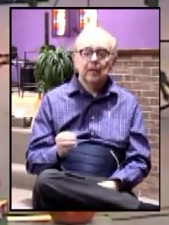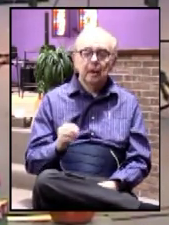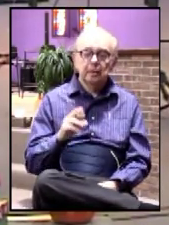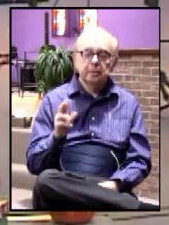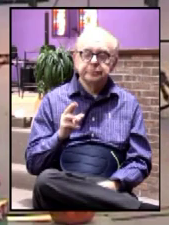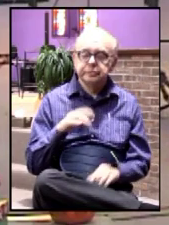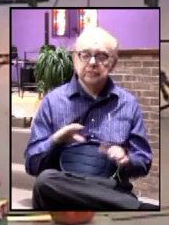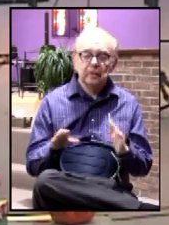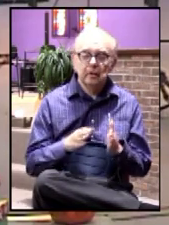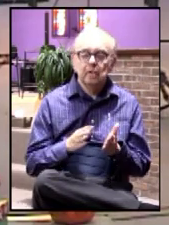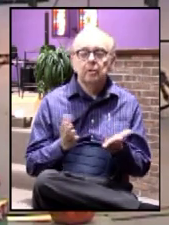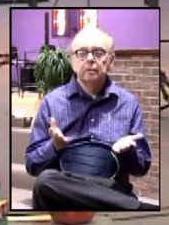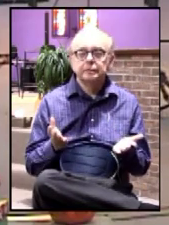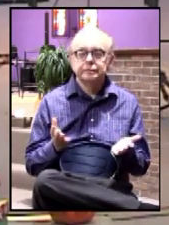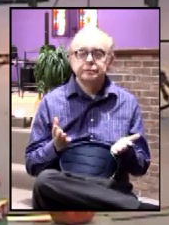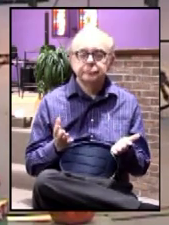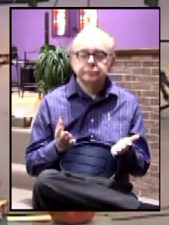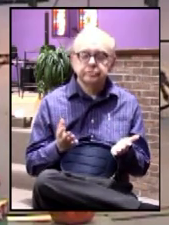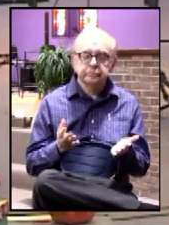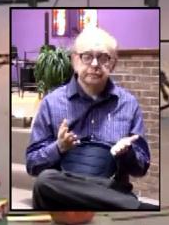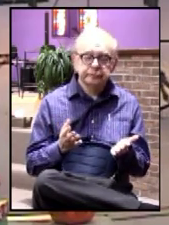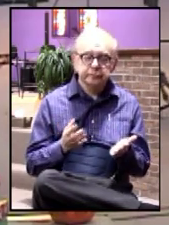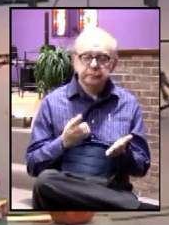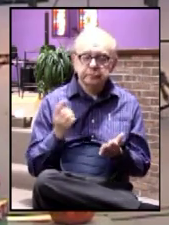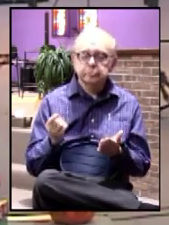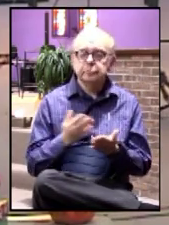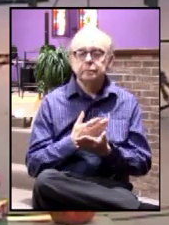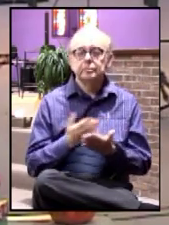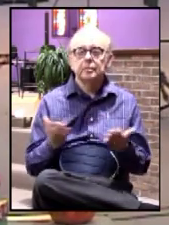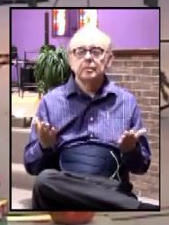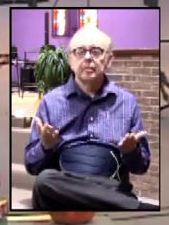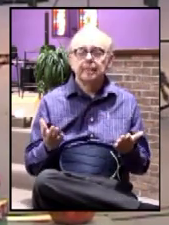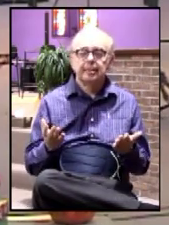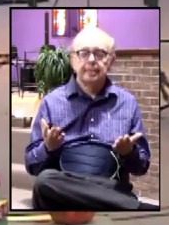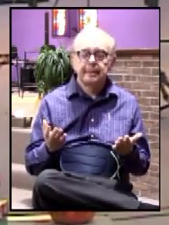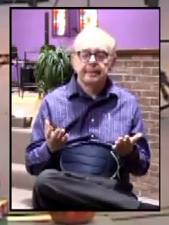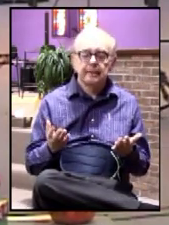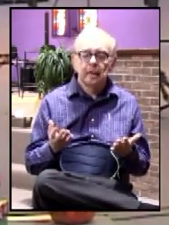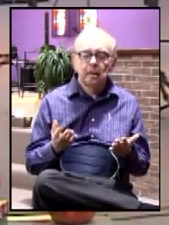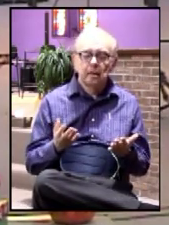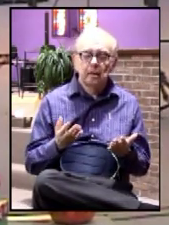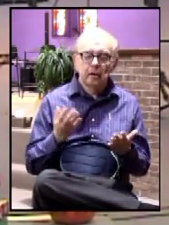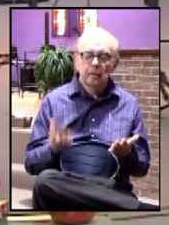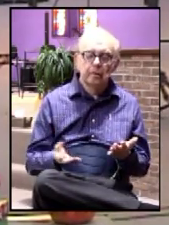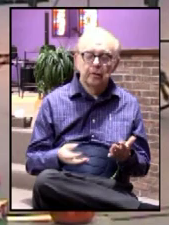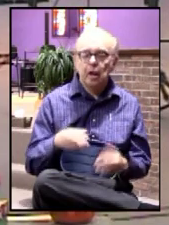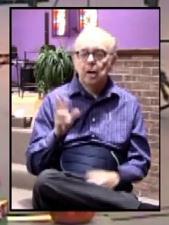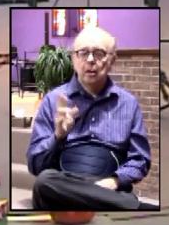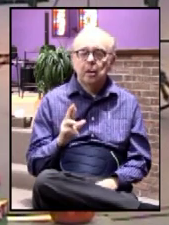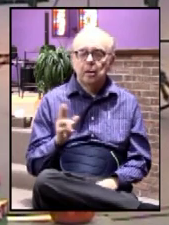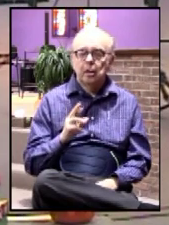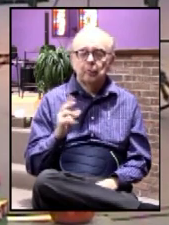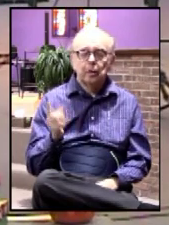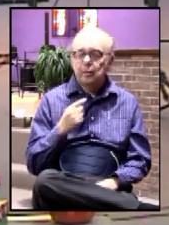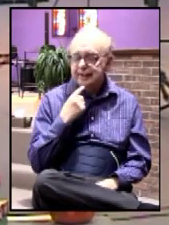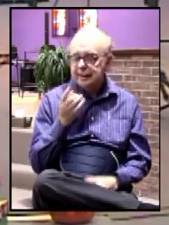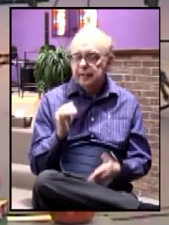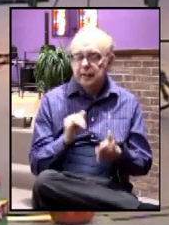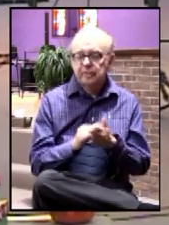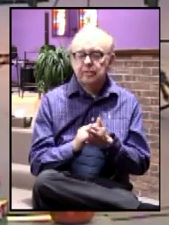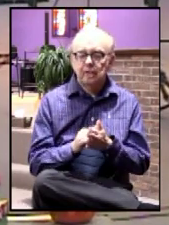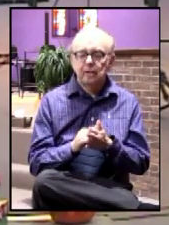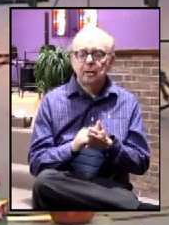And he would do this through there and all of the things. And here's what Mr. Rogers would always